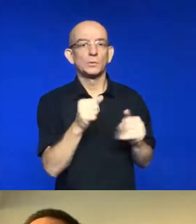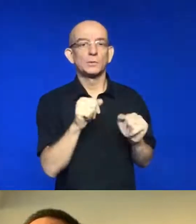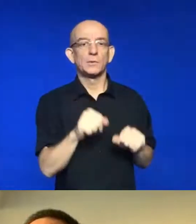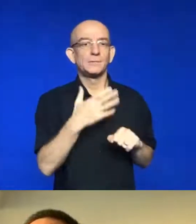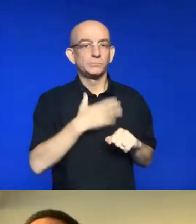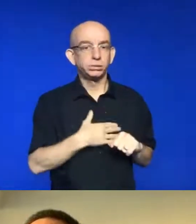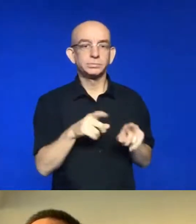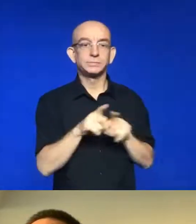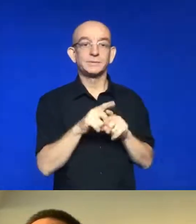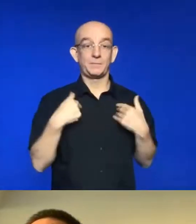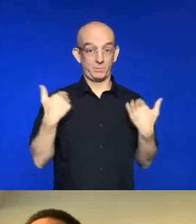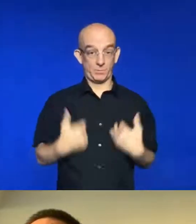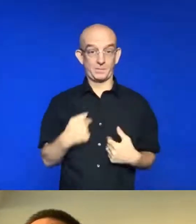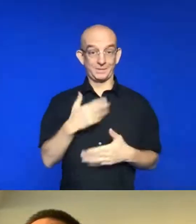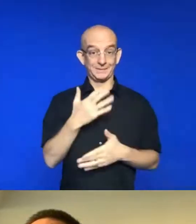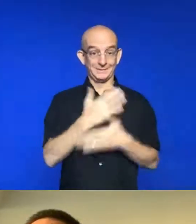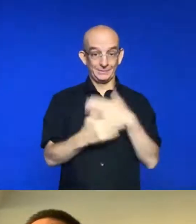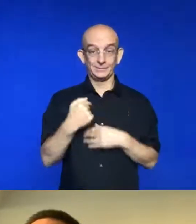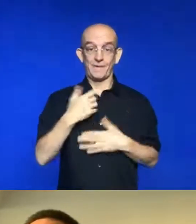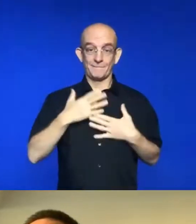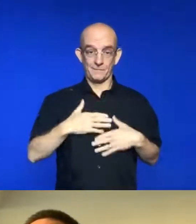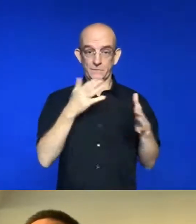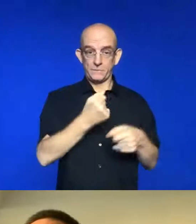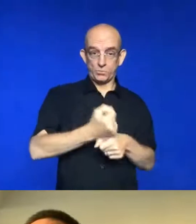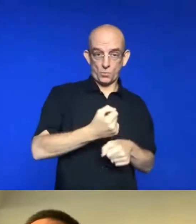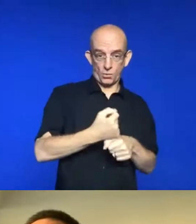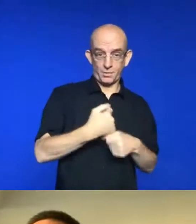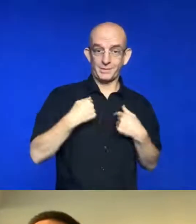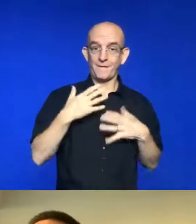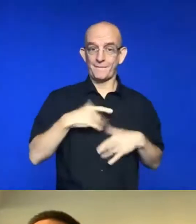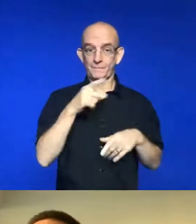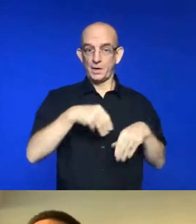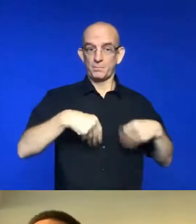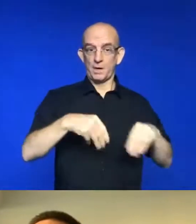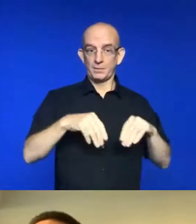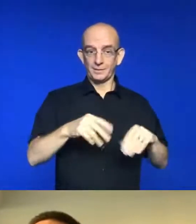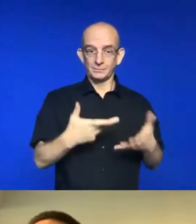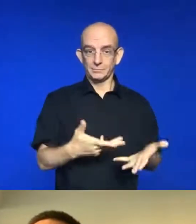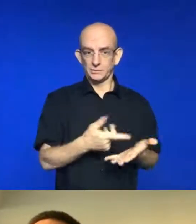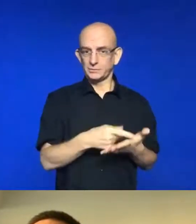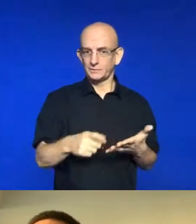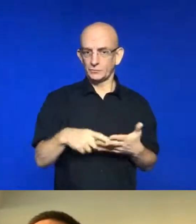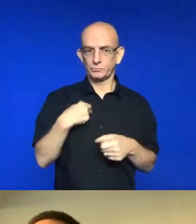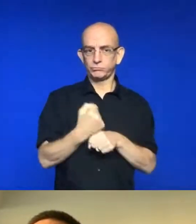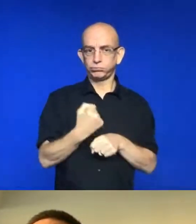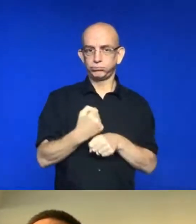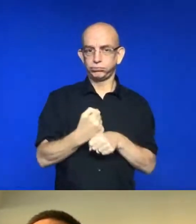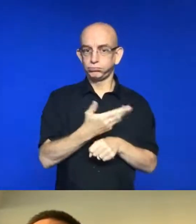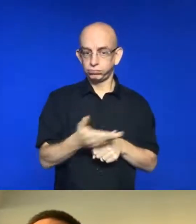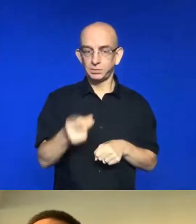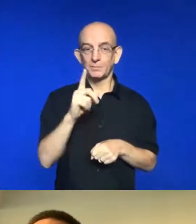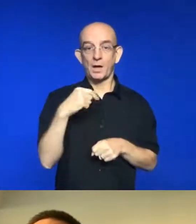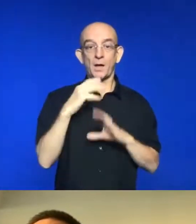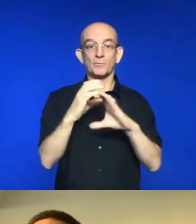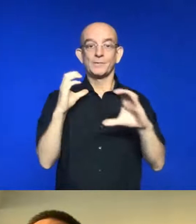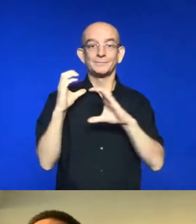I cannot take the bus. I need to take a private transportation because buses are not accessible. If I have my disability support allowance,